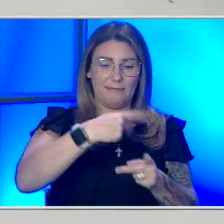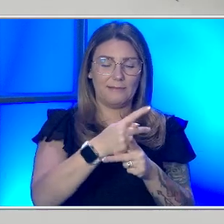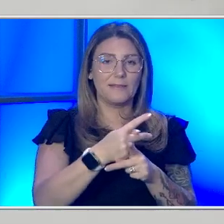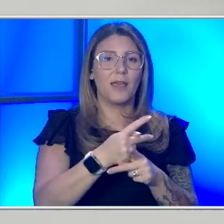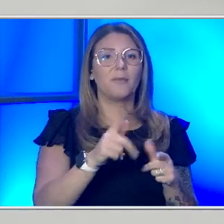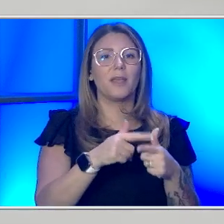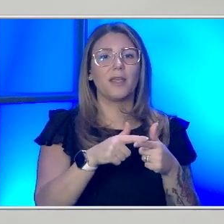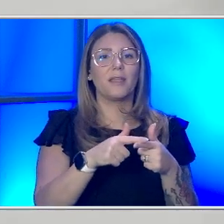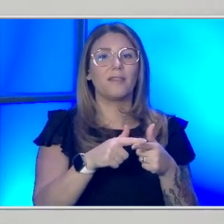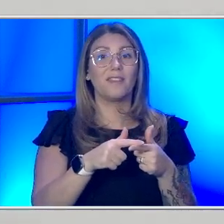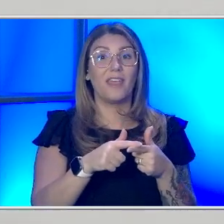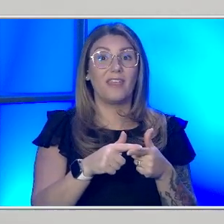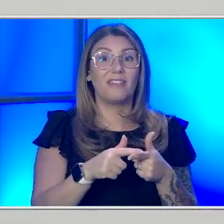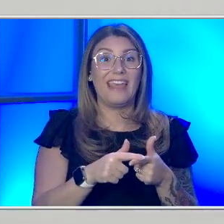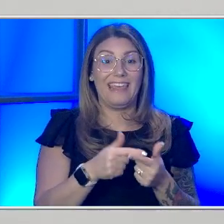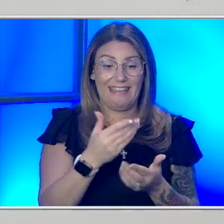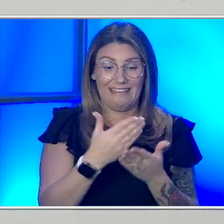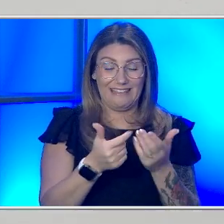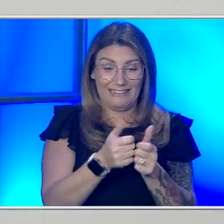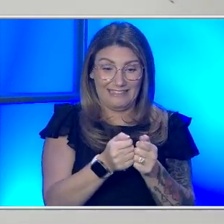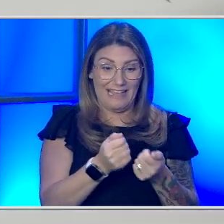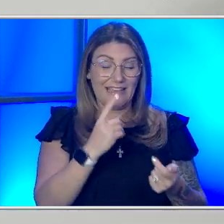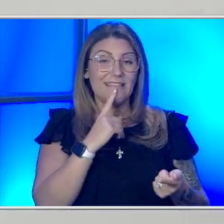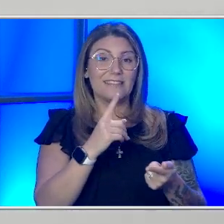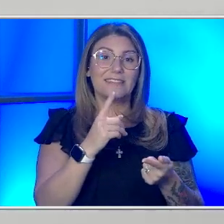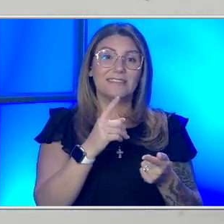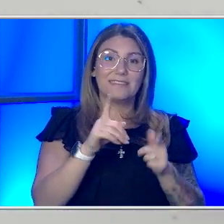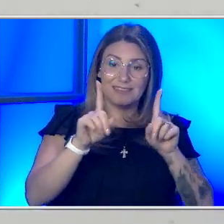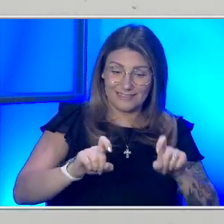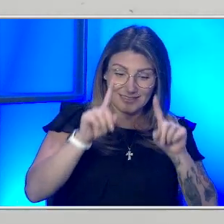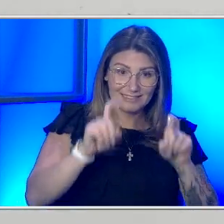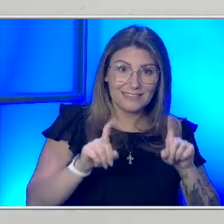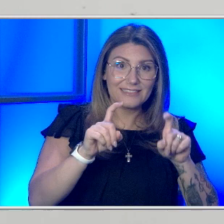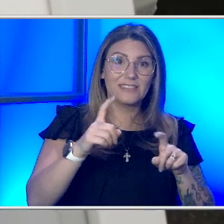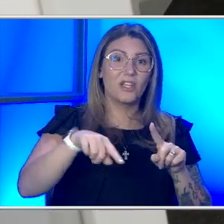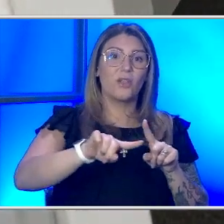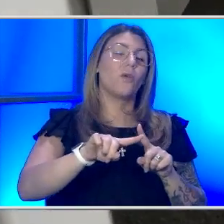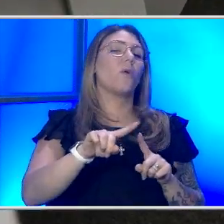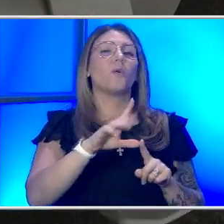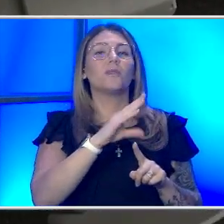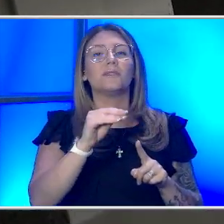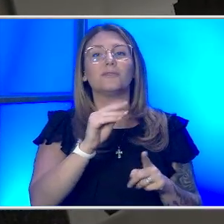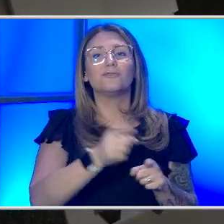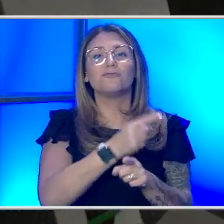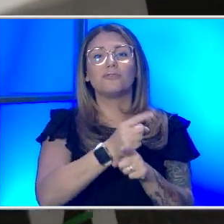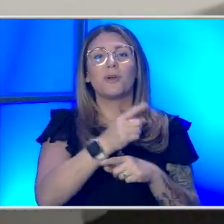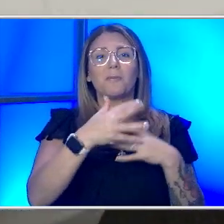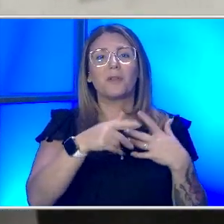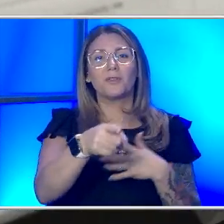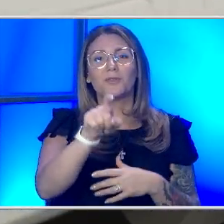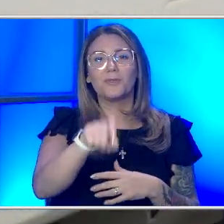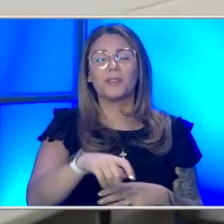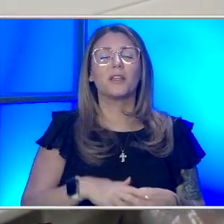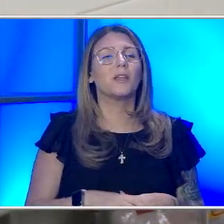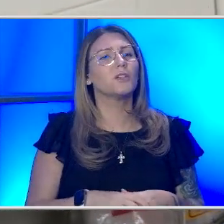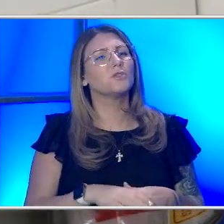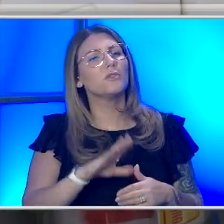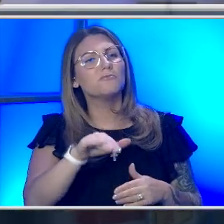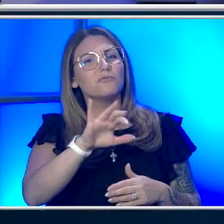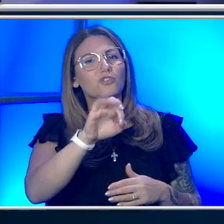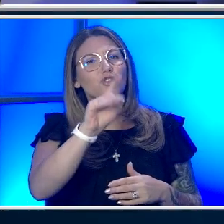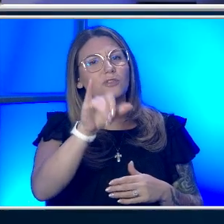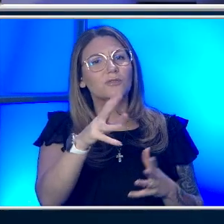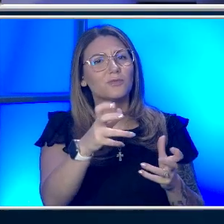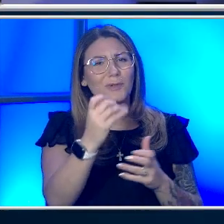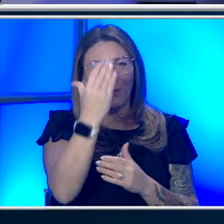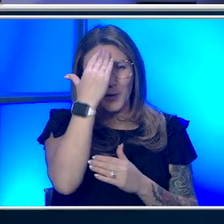test those blood types to ensure that we know the correct blood that you need. So Chelsea, I want to ask you, I know your answer is we need